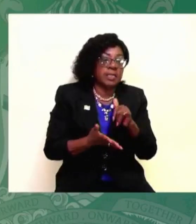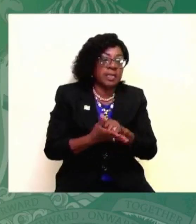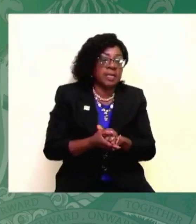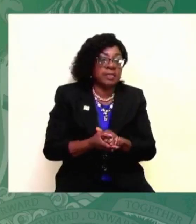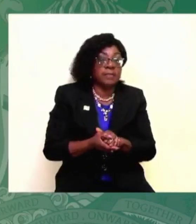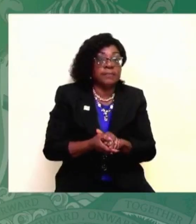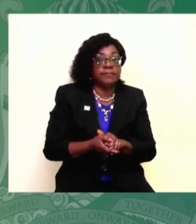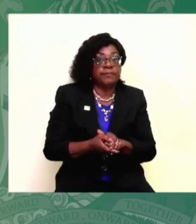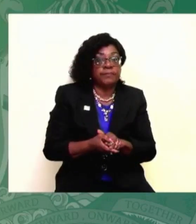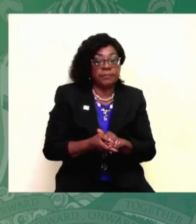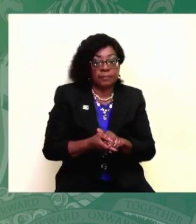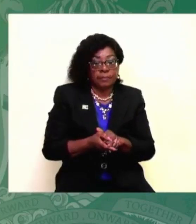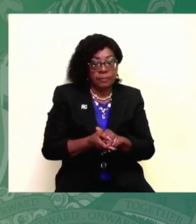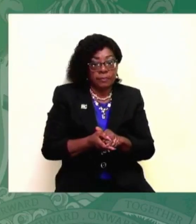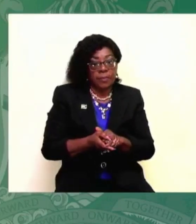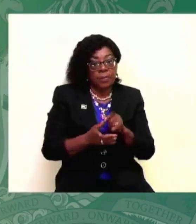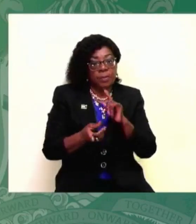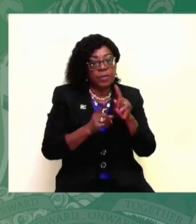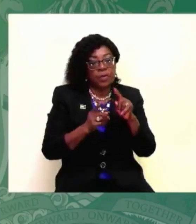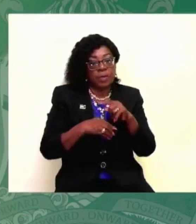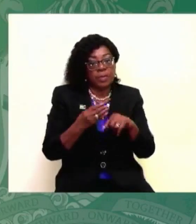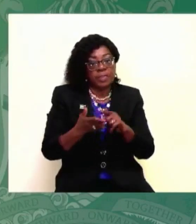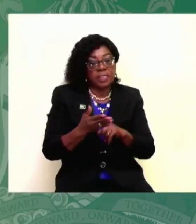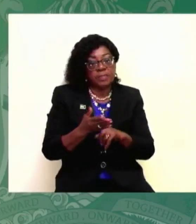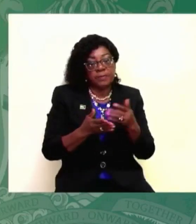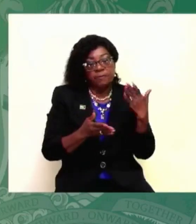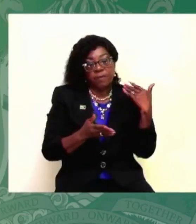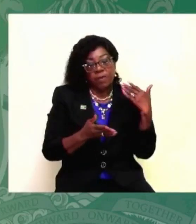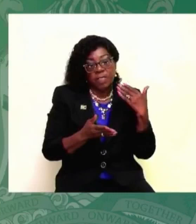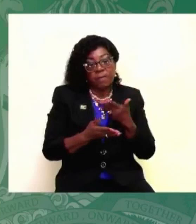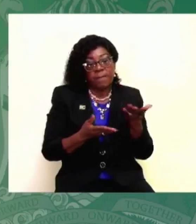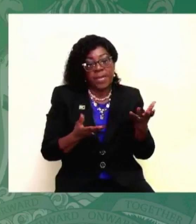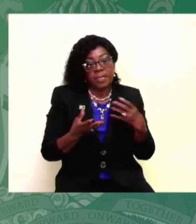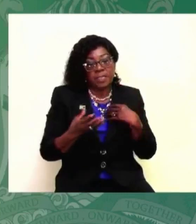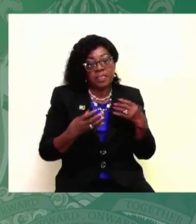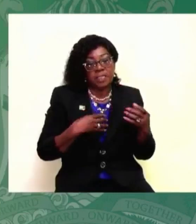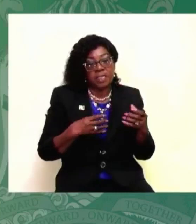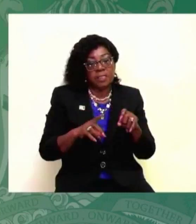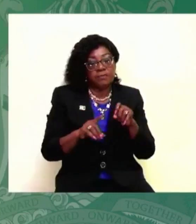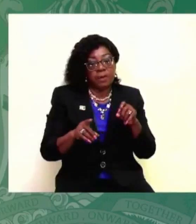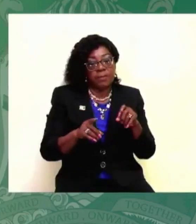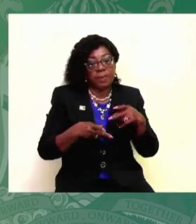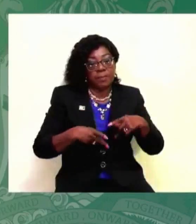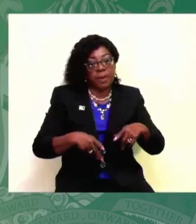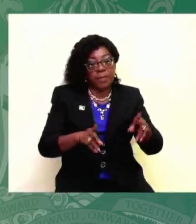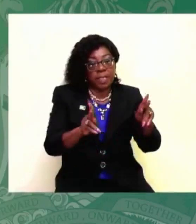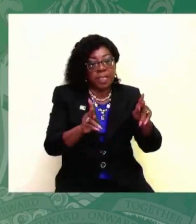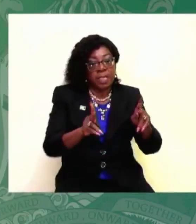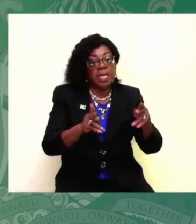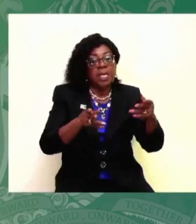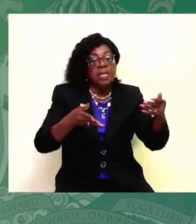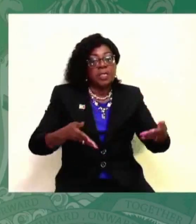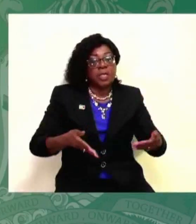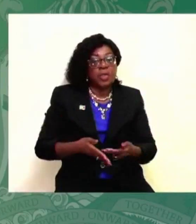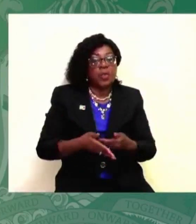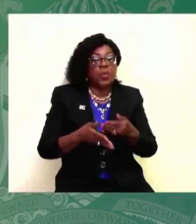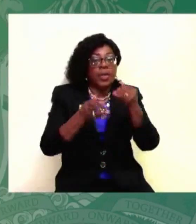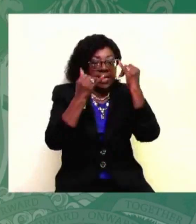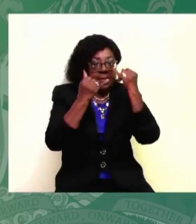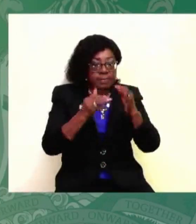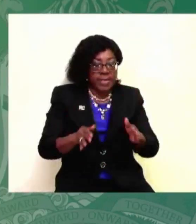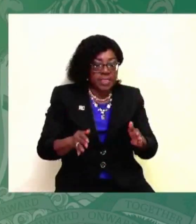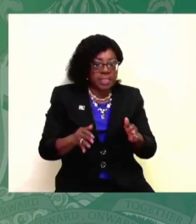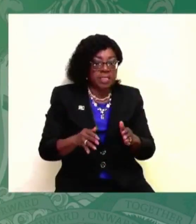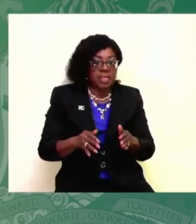when we raised this before, there were many concerns from the public. The new inspection regime will not